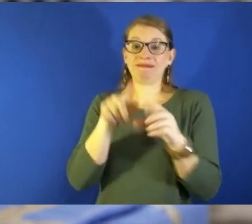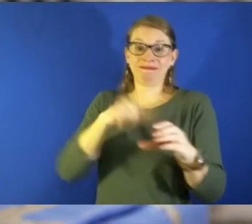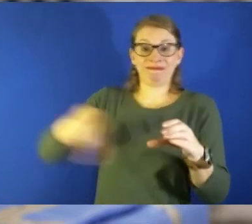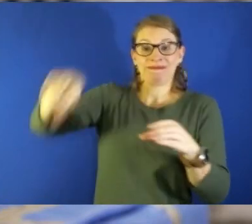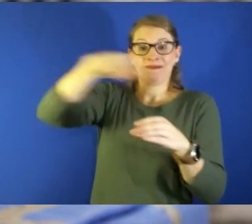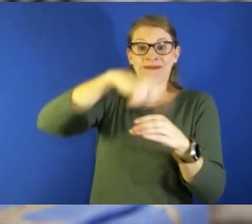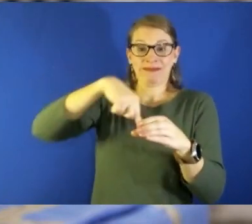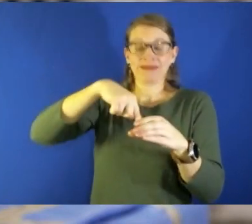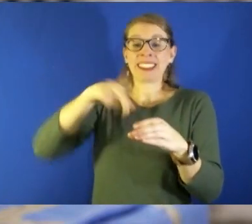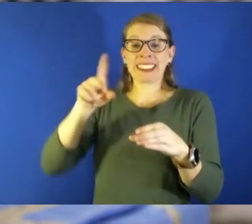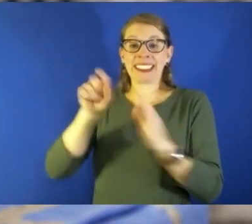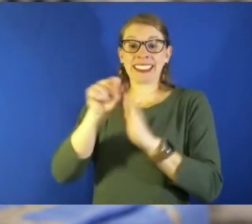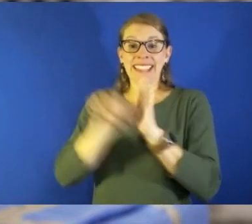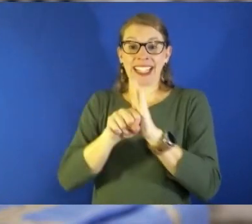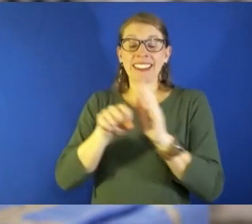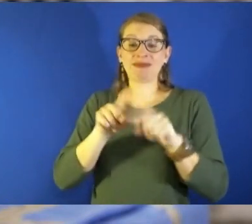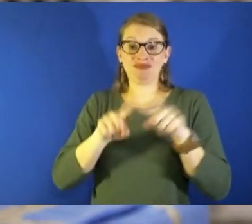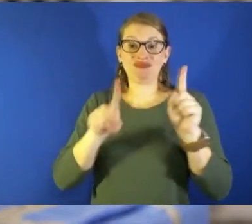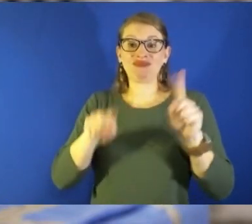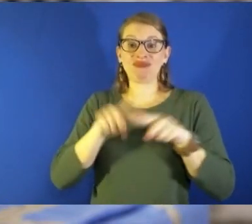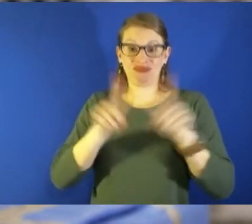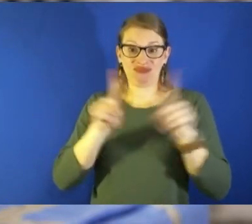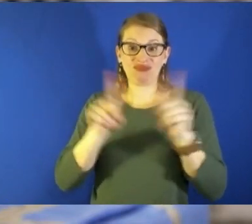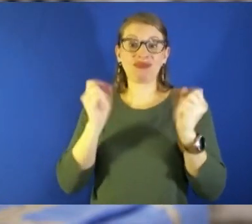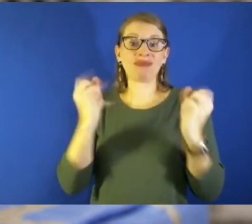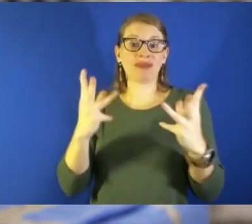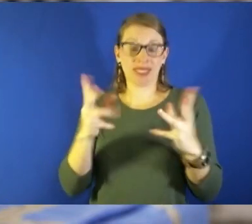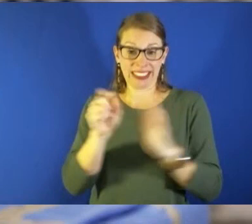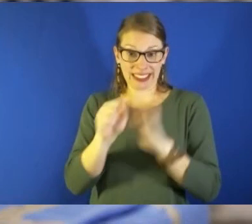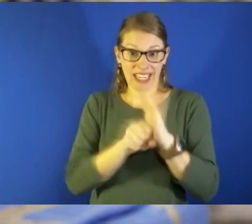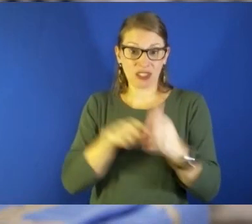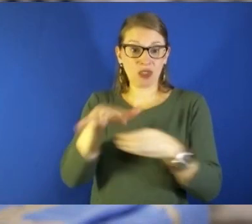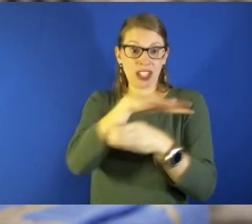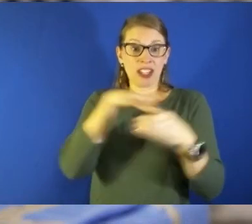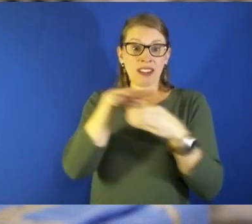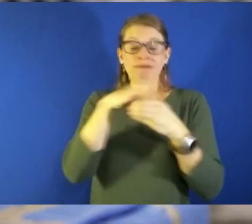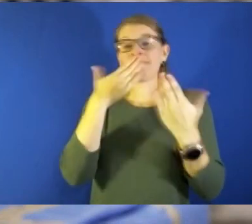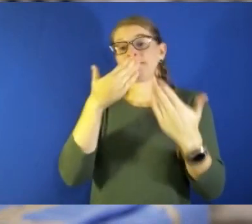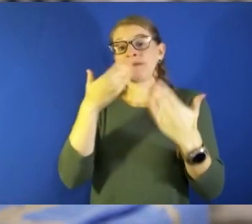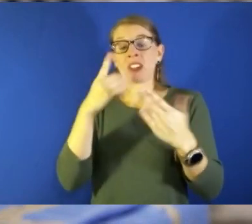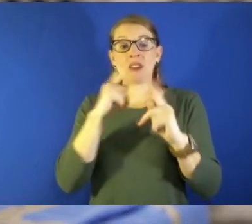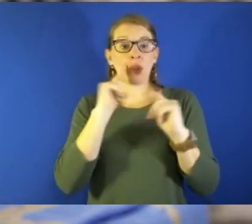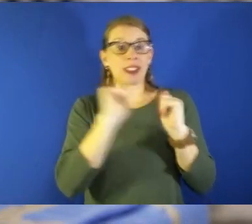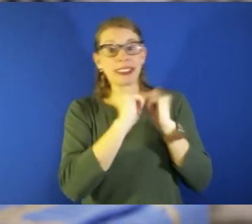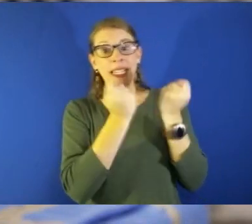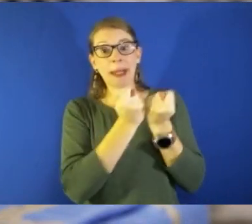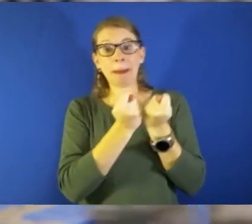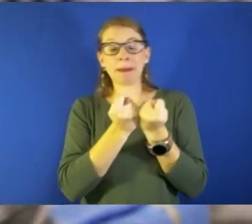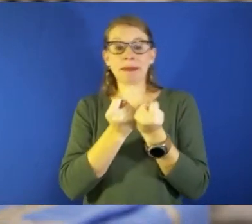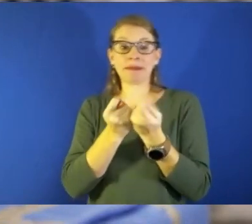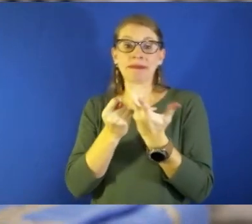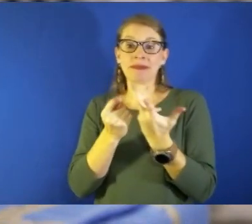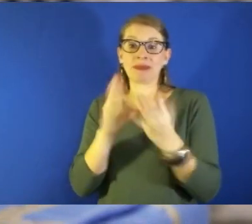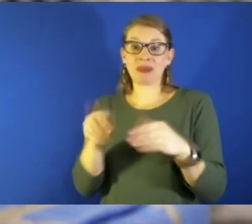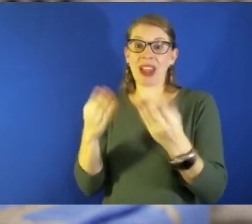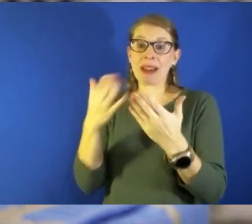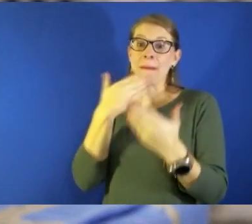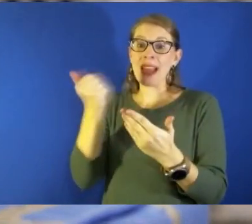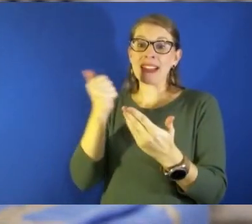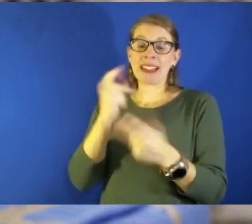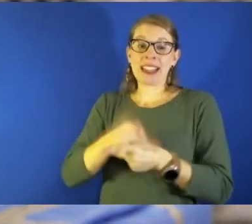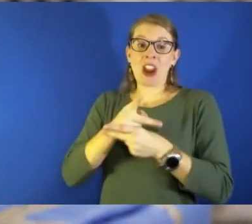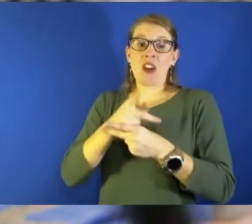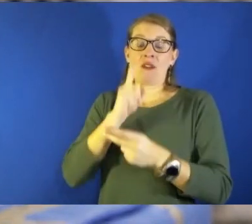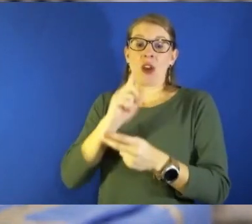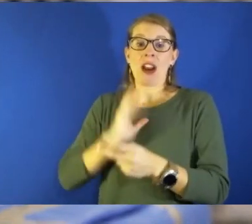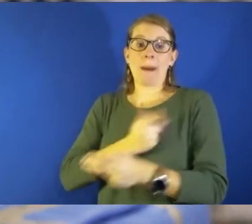appreciative of all the teamwork that went into this and everyone who comes together to give the best care possible for our patients. You have another one scheduled